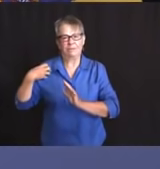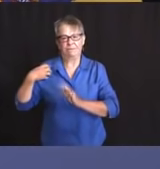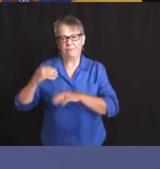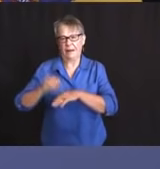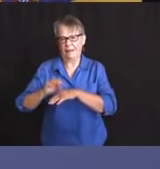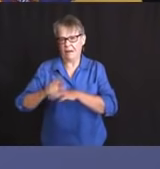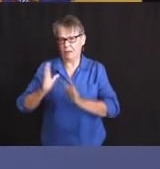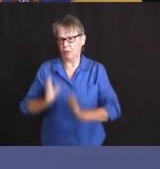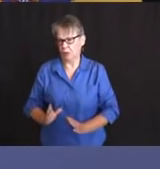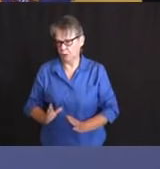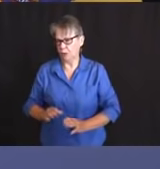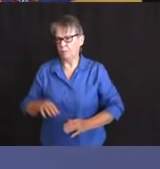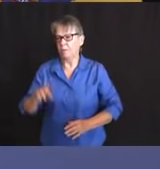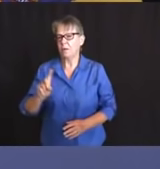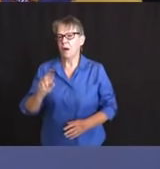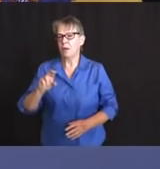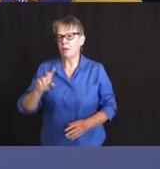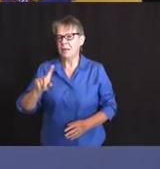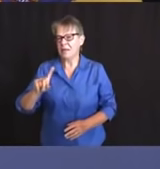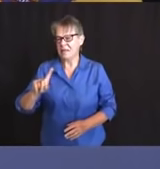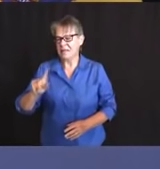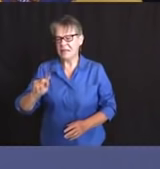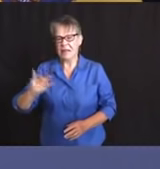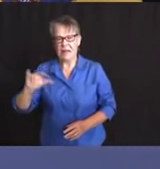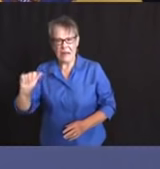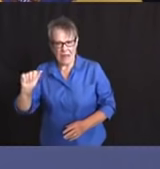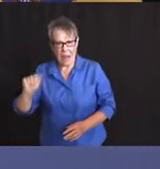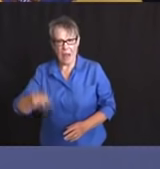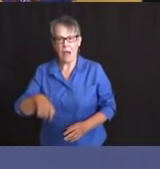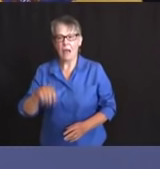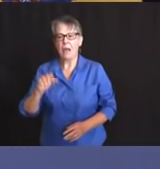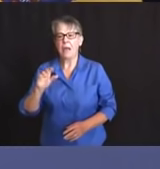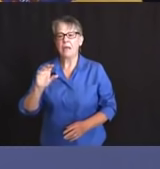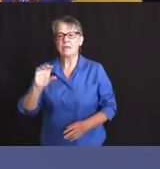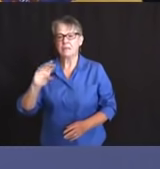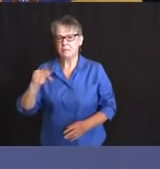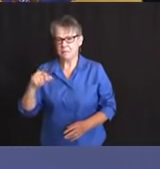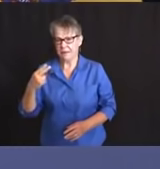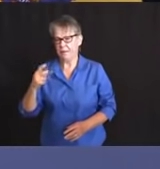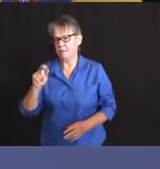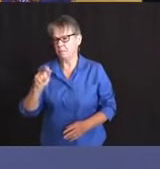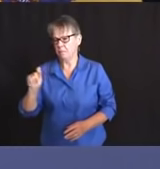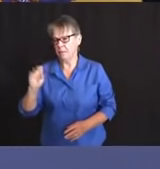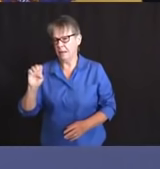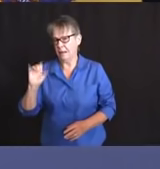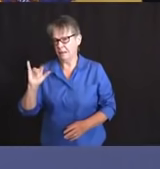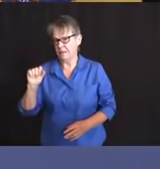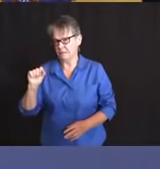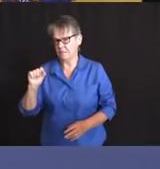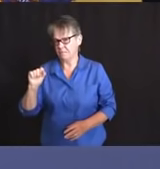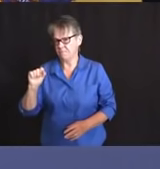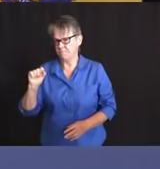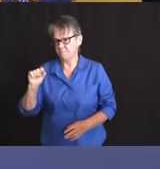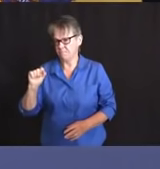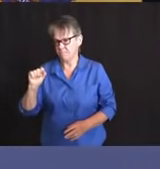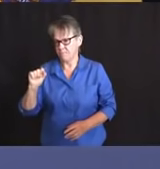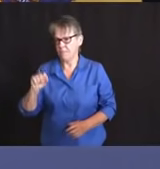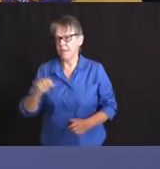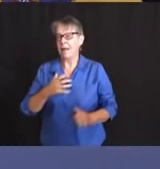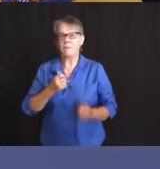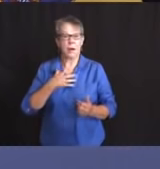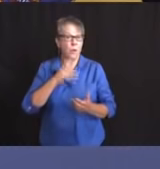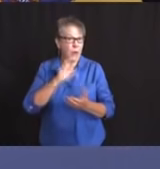house. So with Monday's announcement of the return of indoor dining and the reopenings of our theaters